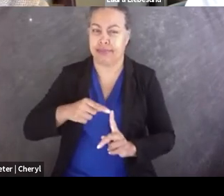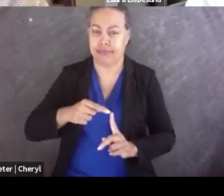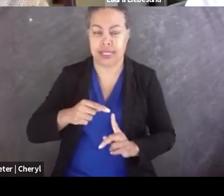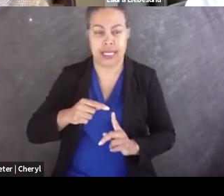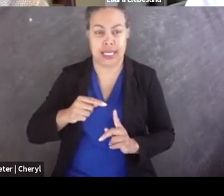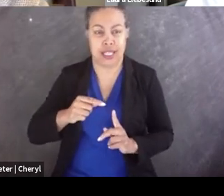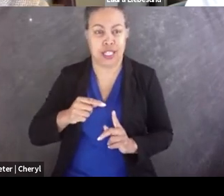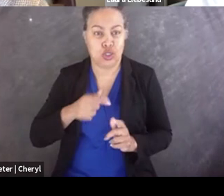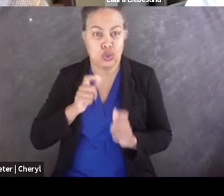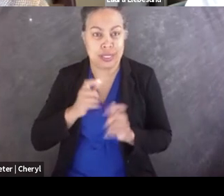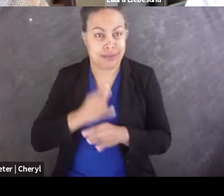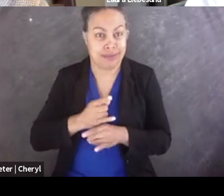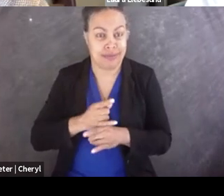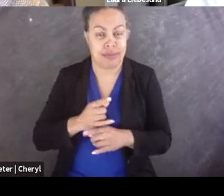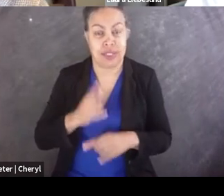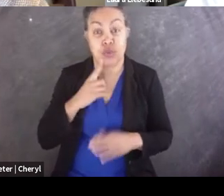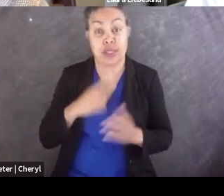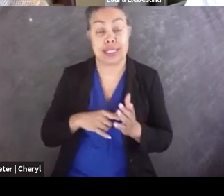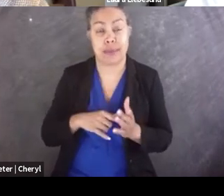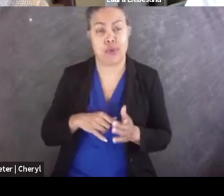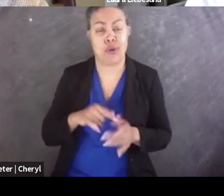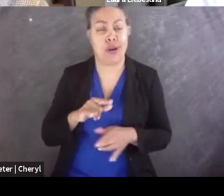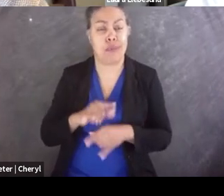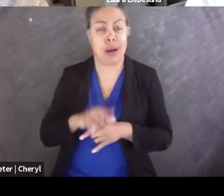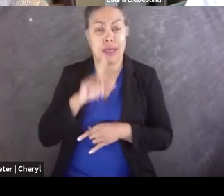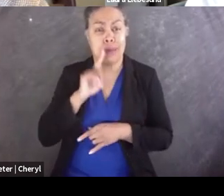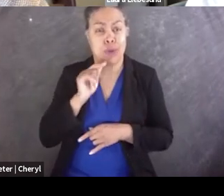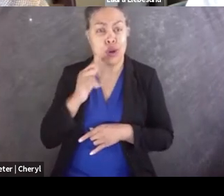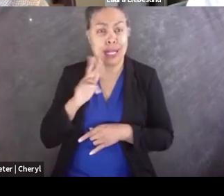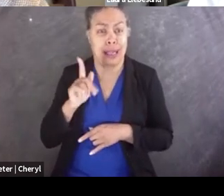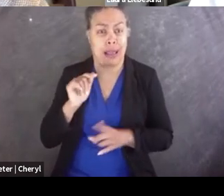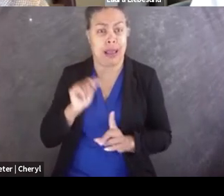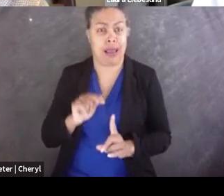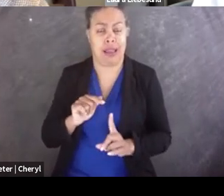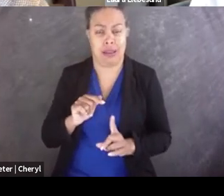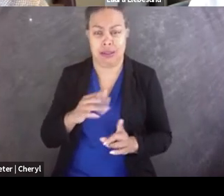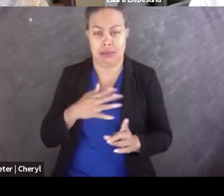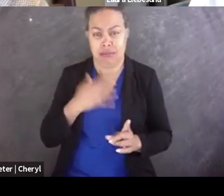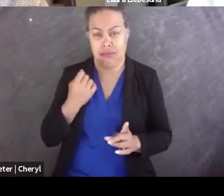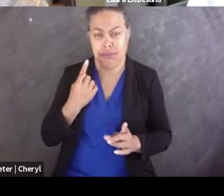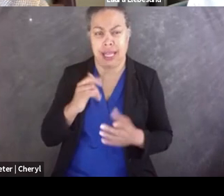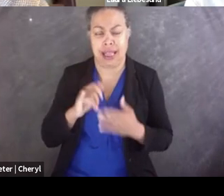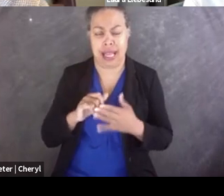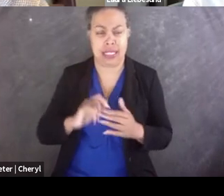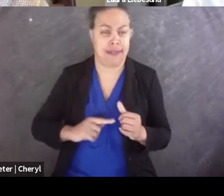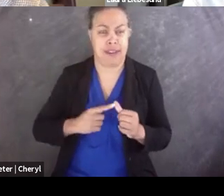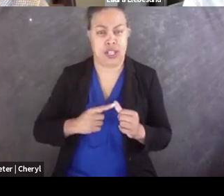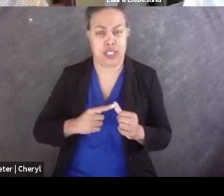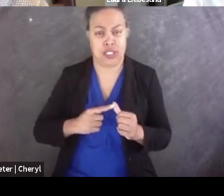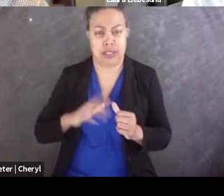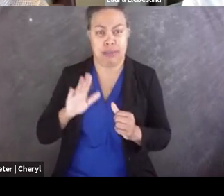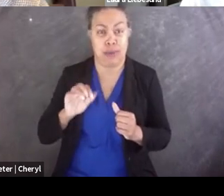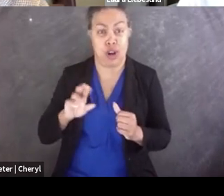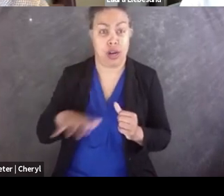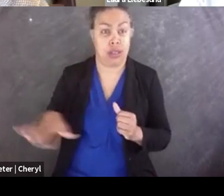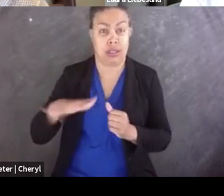So for example, Mockingbird Hill was, as far as I can tell, the first bar in